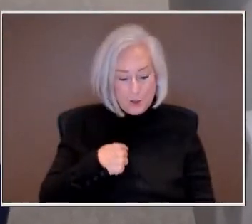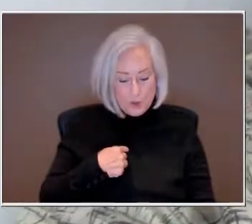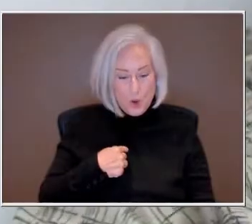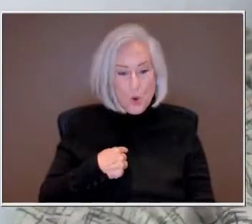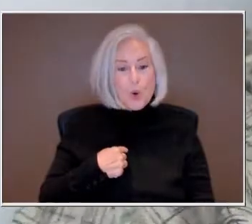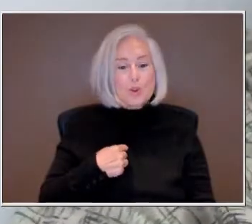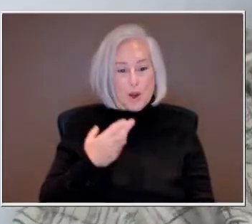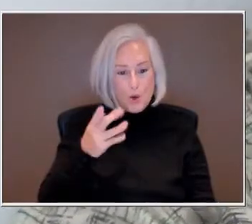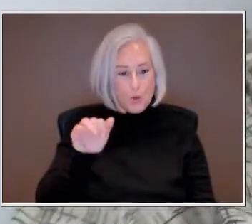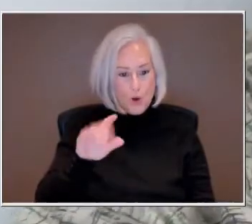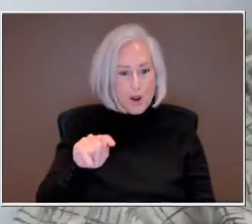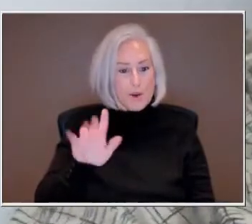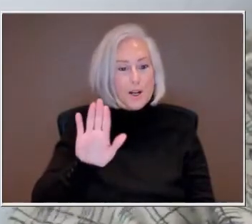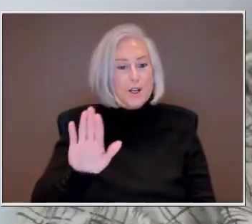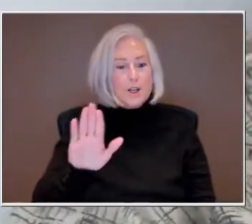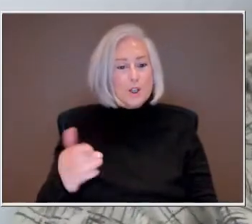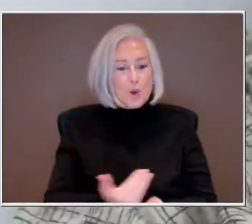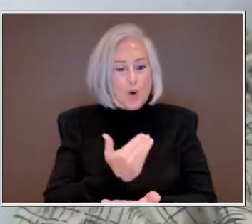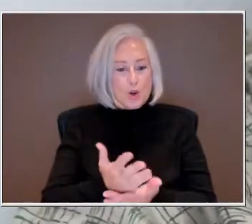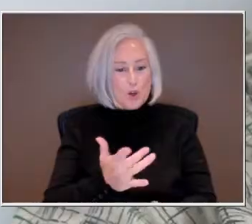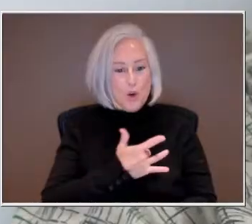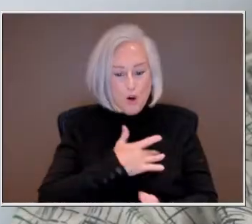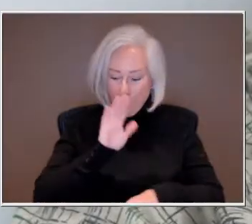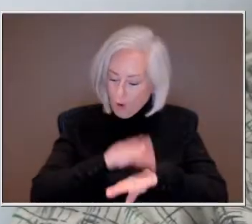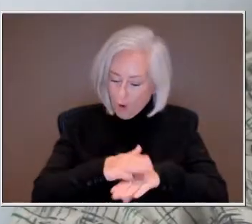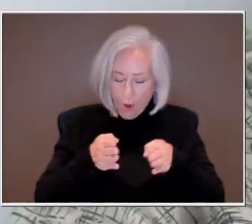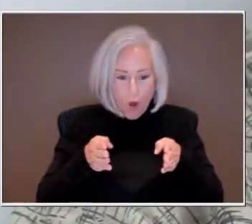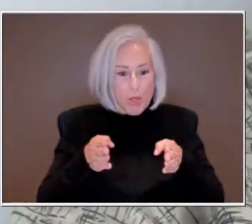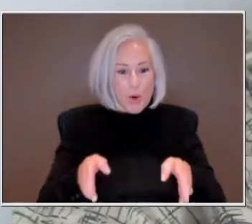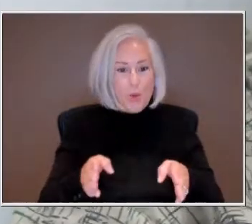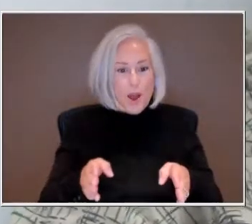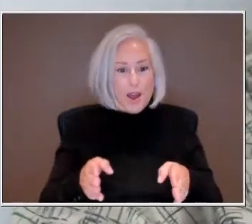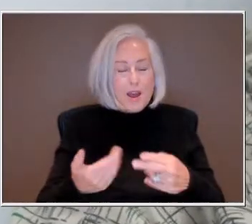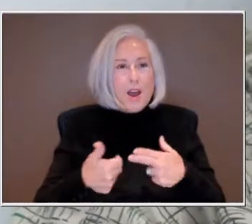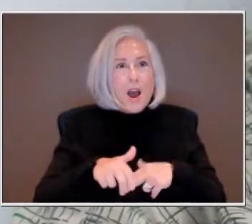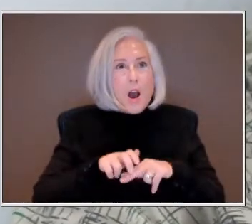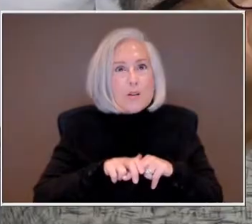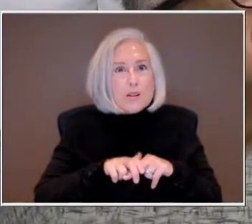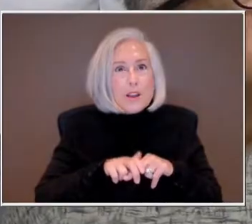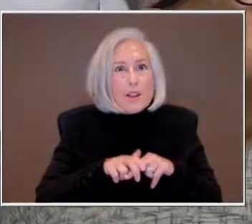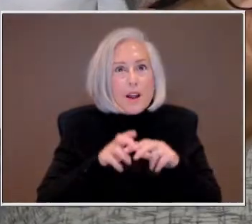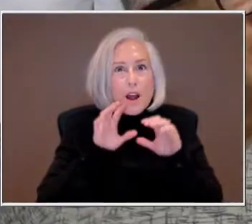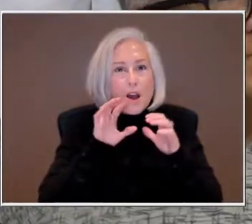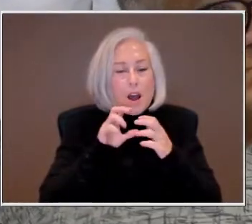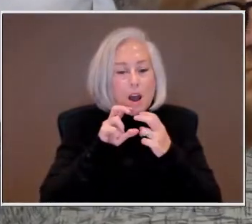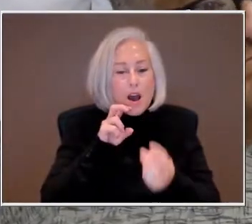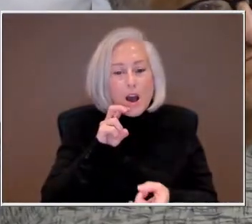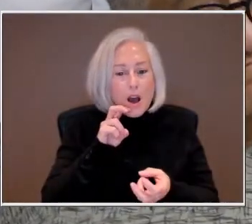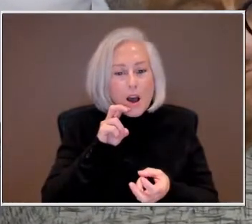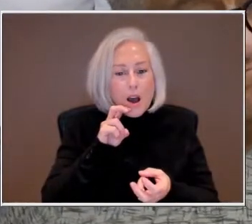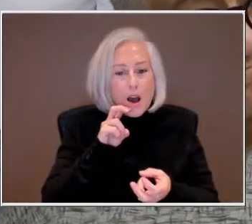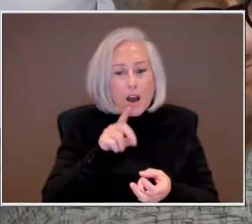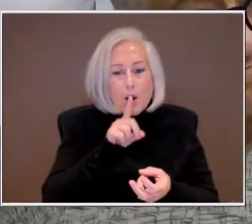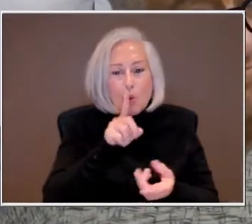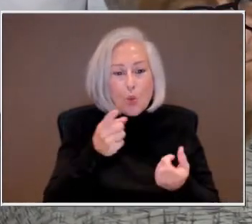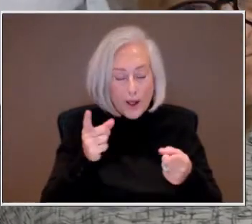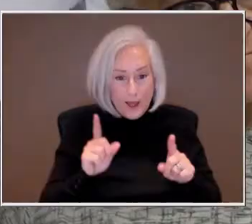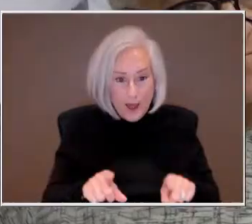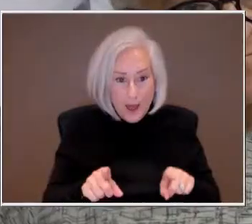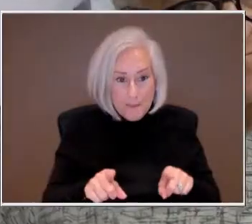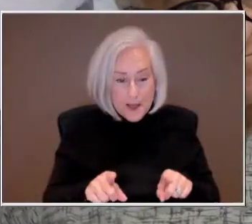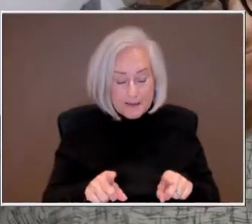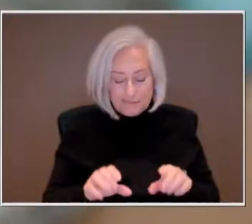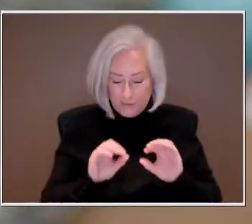way. I remember I sat on the edge of my bed before I left. I was sitting there and going, this is really happening. Nobody expected he'd get the transplant call